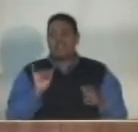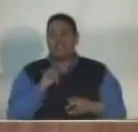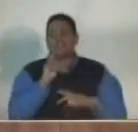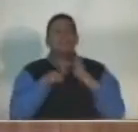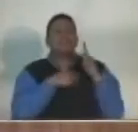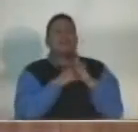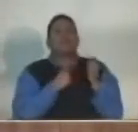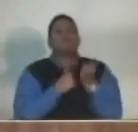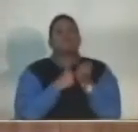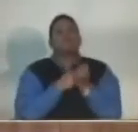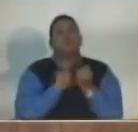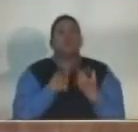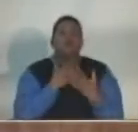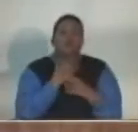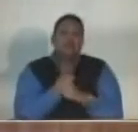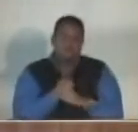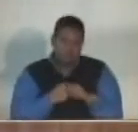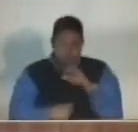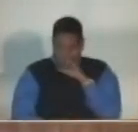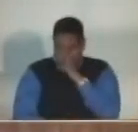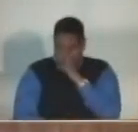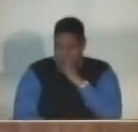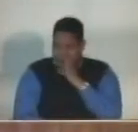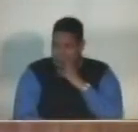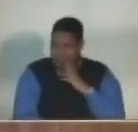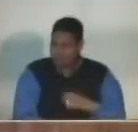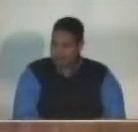of endorsement we can use.